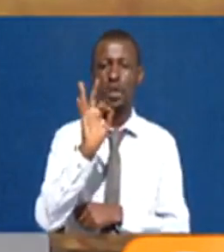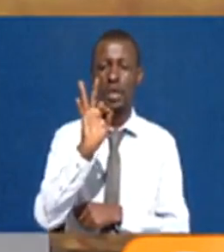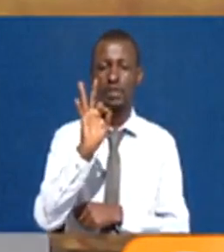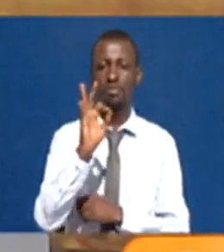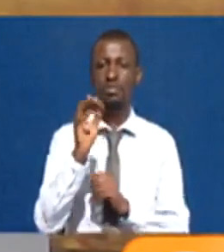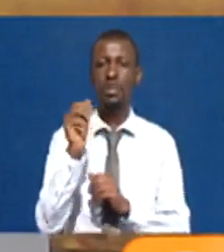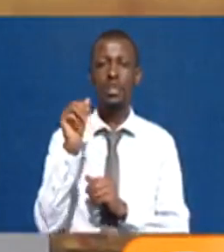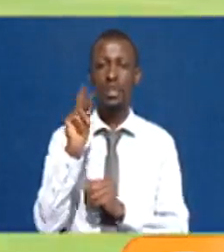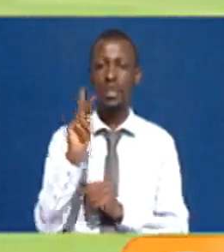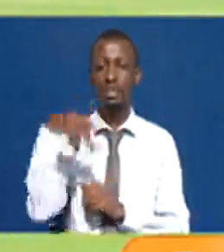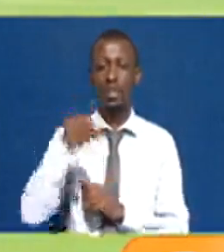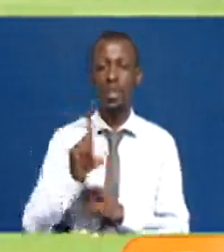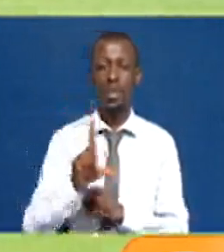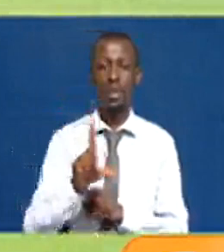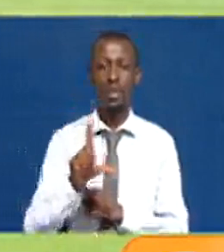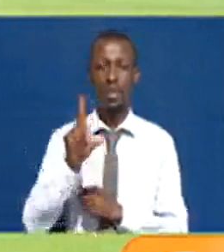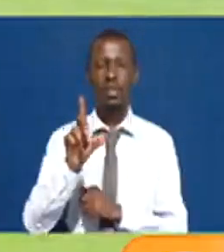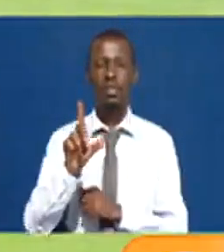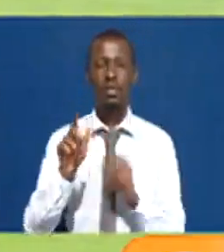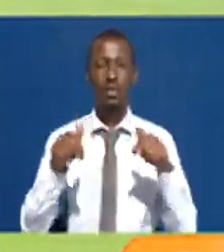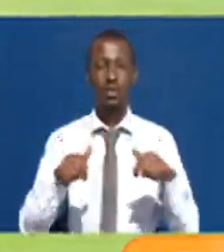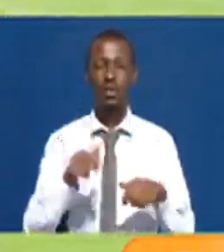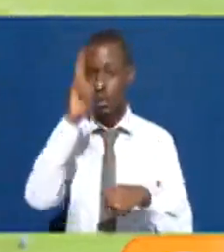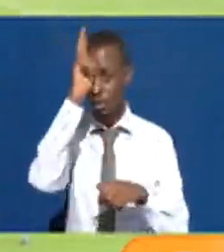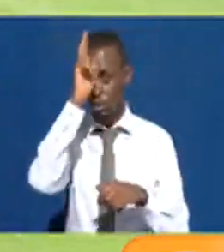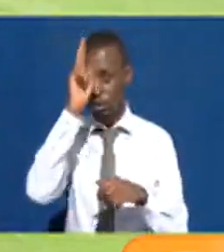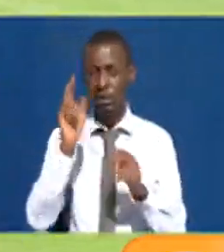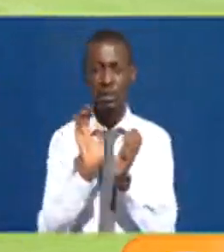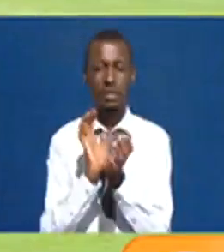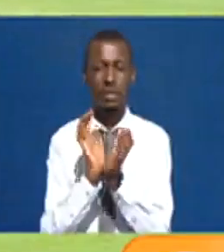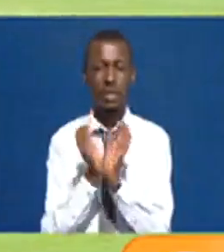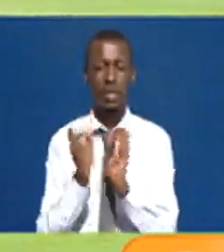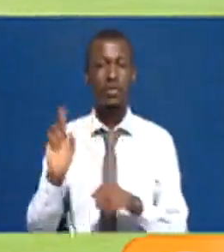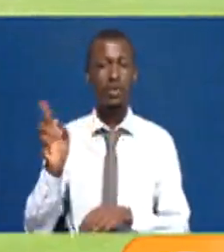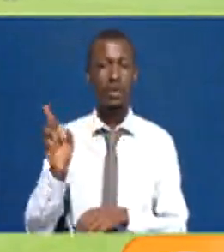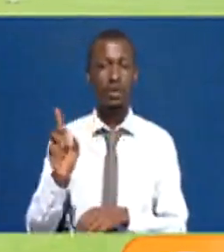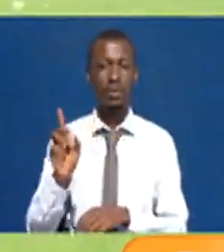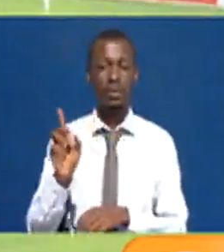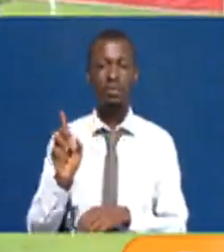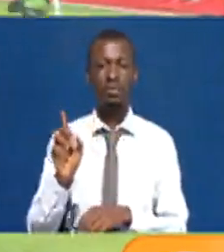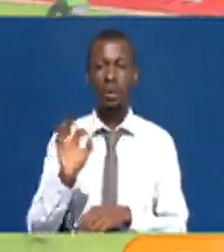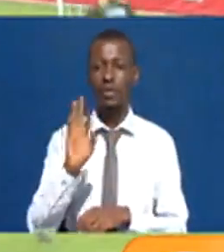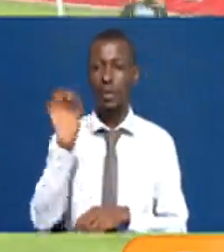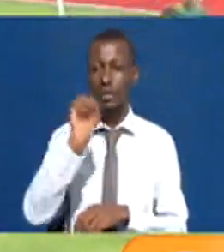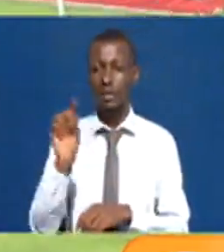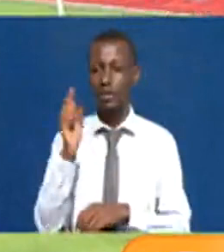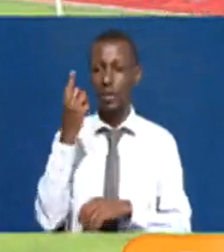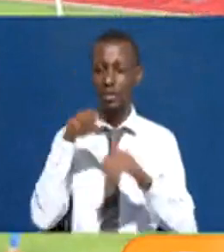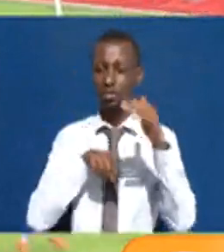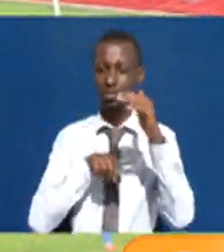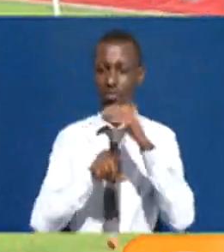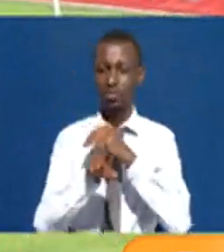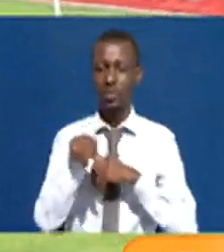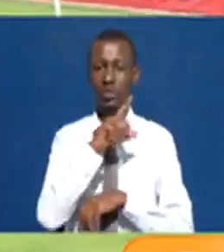League fixture at the Police Sacco Stadium here in Nairobi. Francis Kahiro opened the score for the Bankers